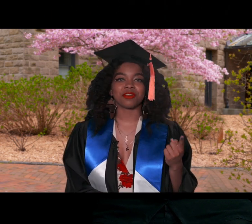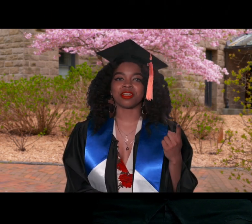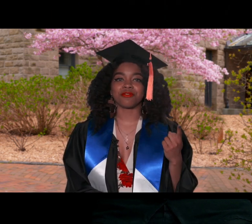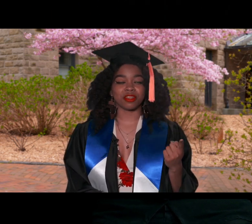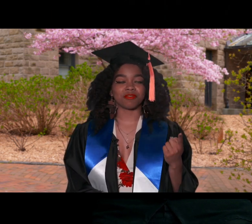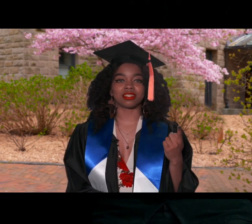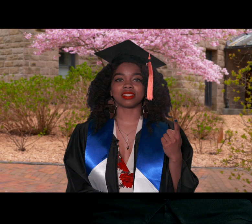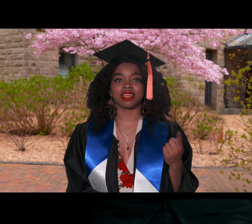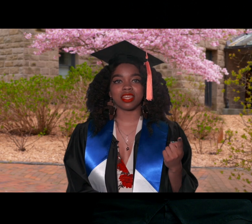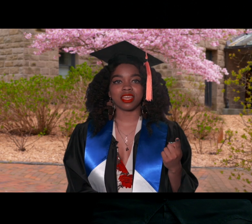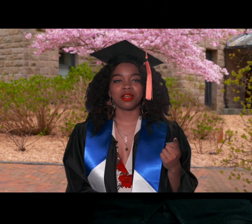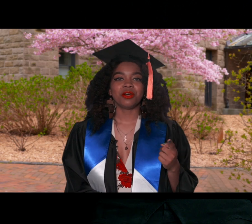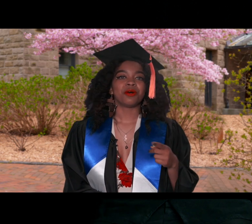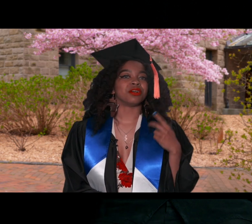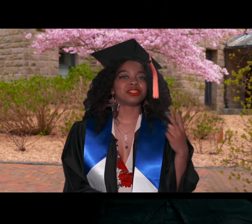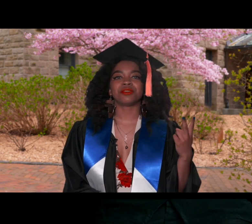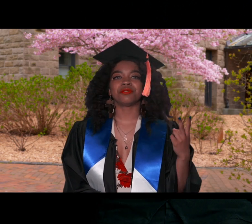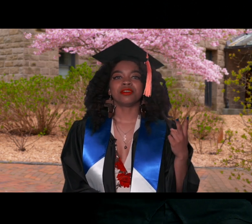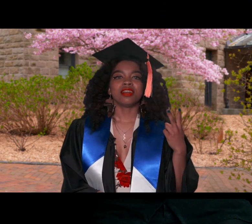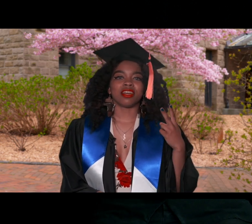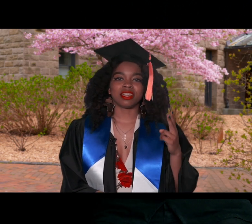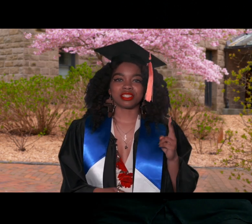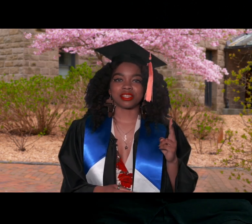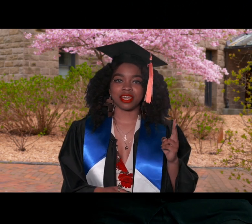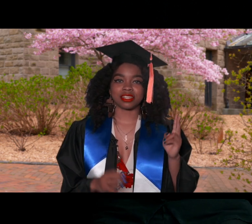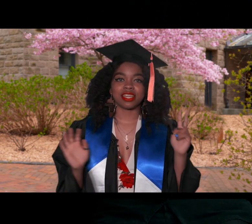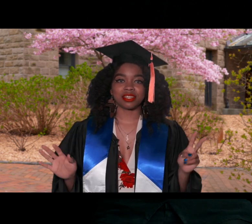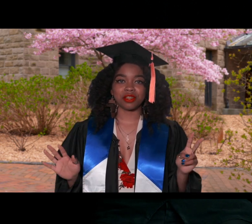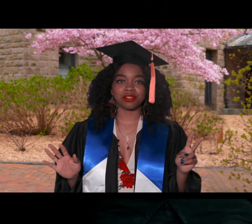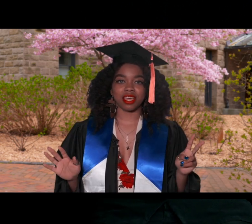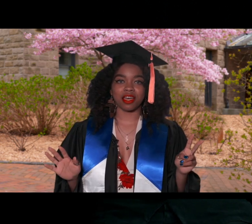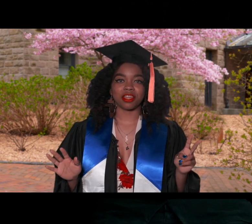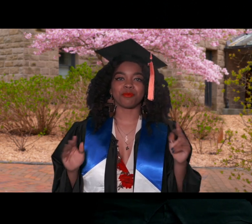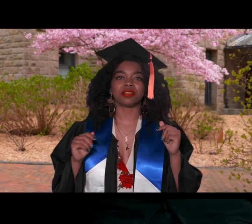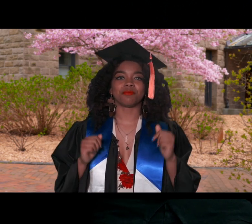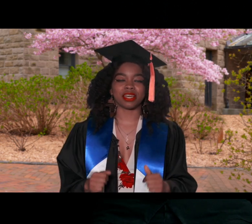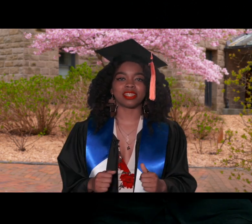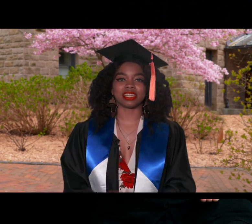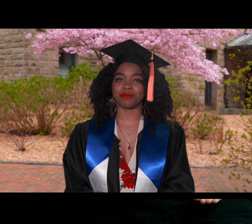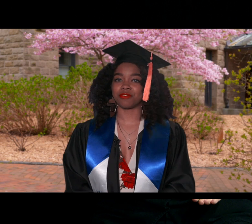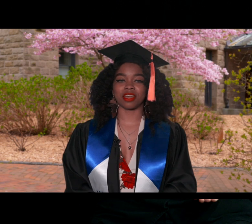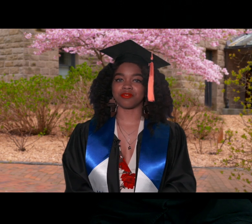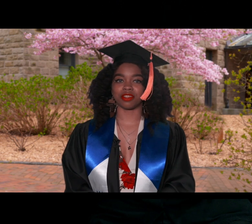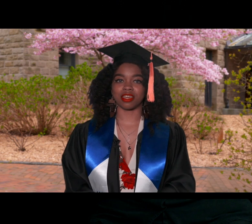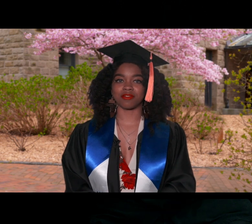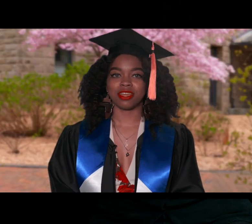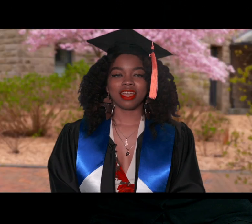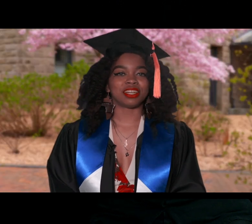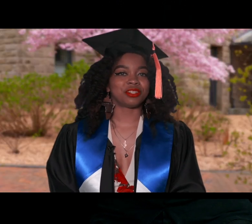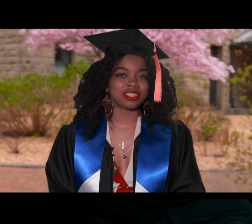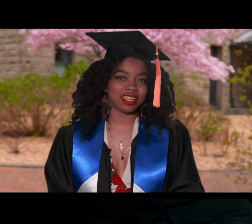you and create fear of not succeeding? Or two, are you gonna stand 10 toes down and put the best academic fight of your